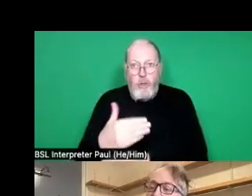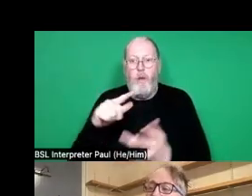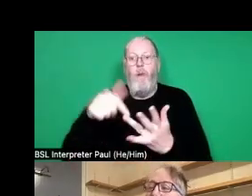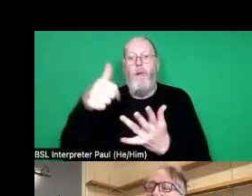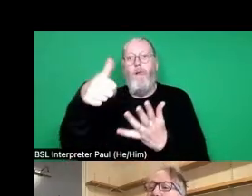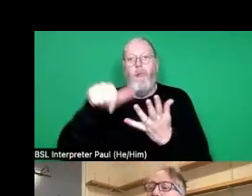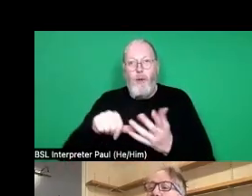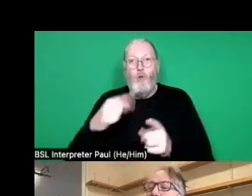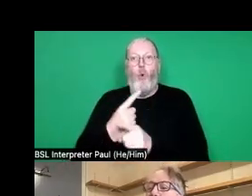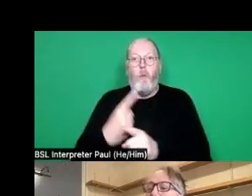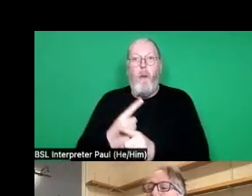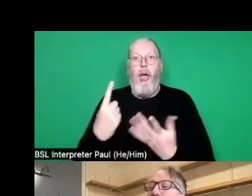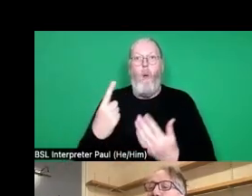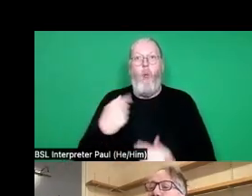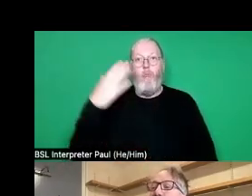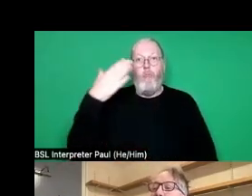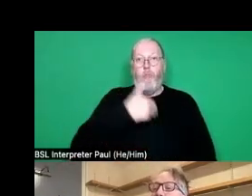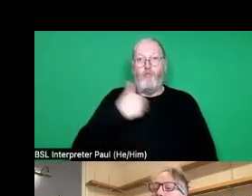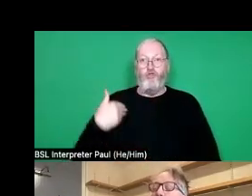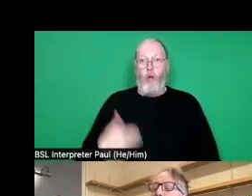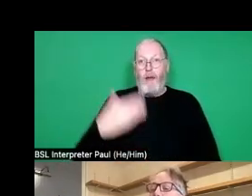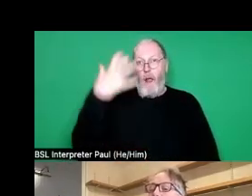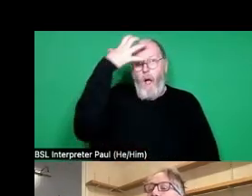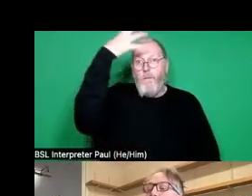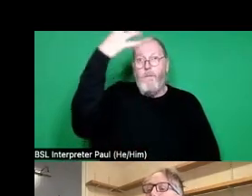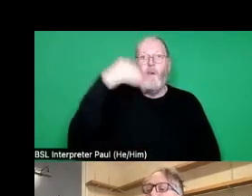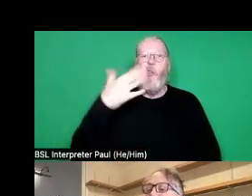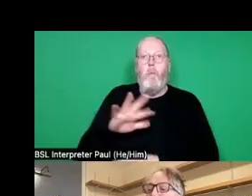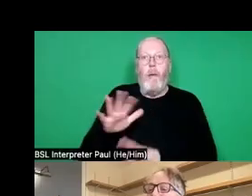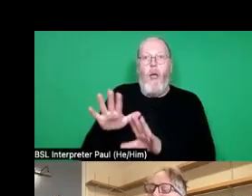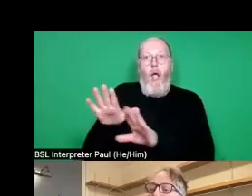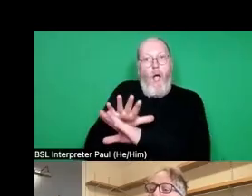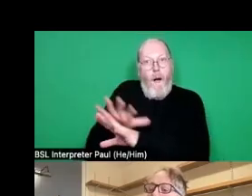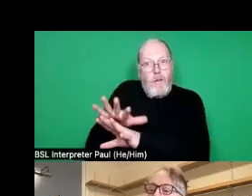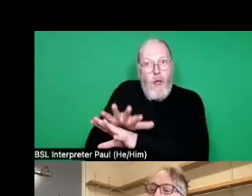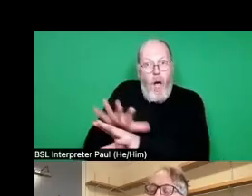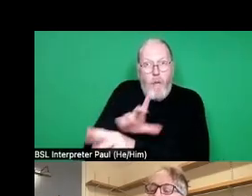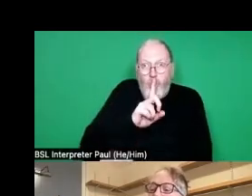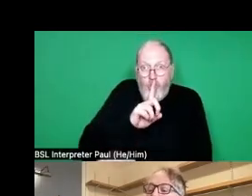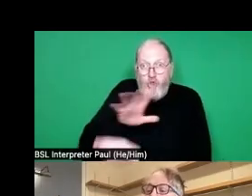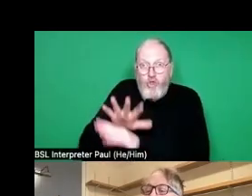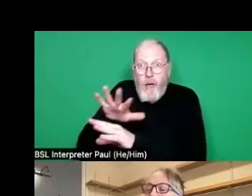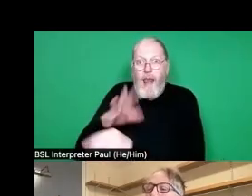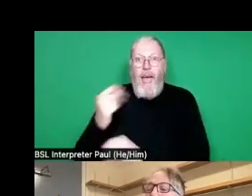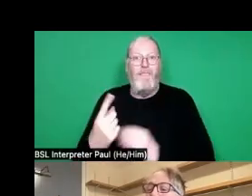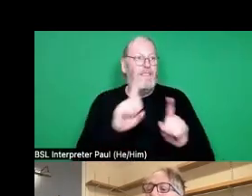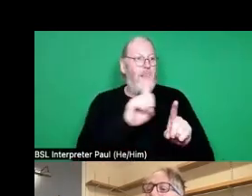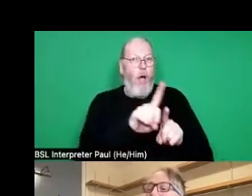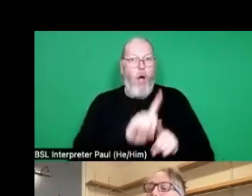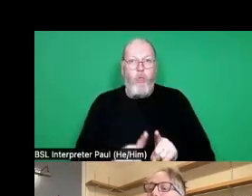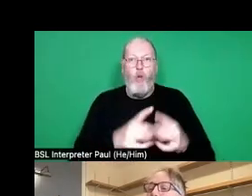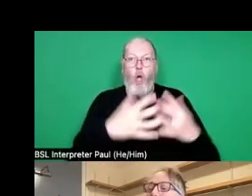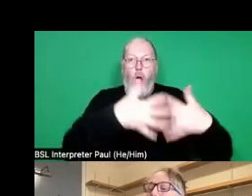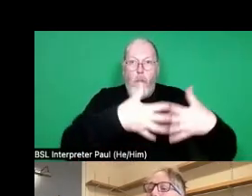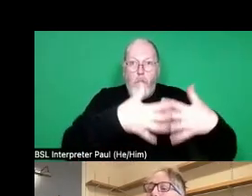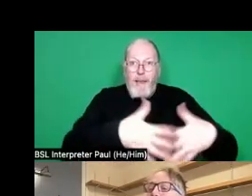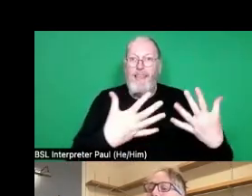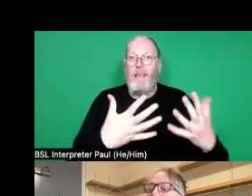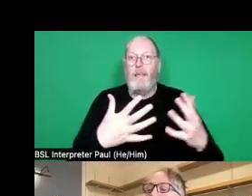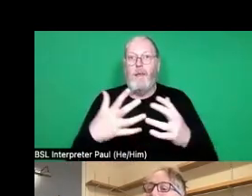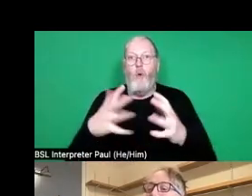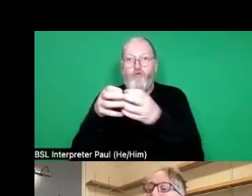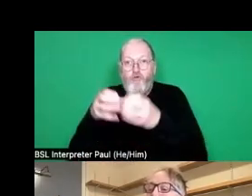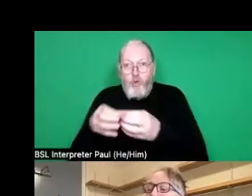the state and the complicity by various organizations and tech companies,